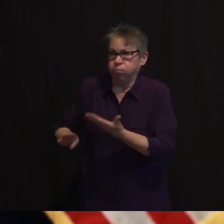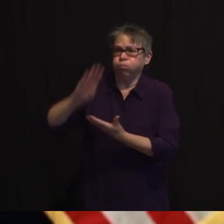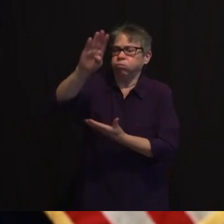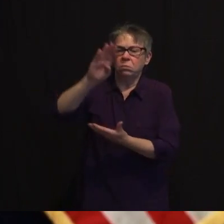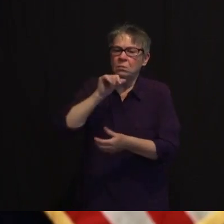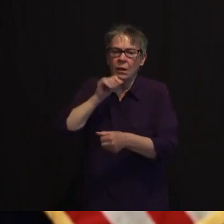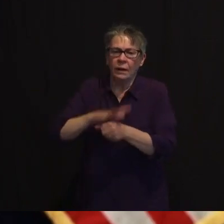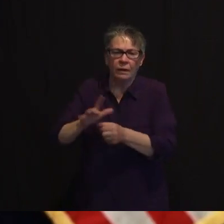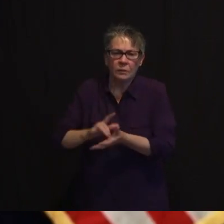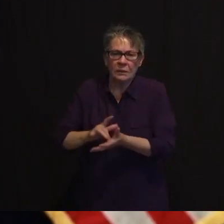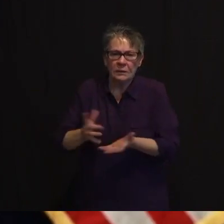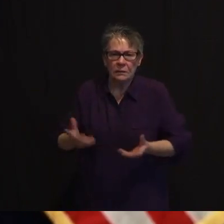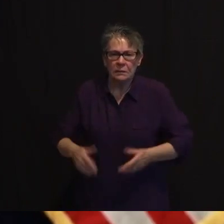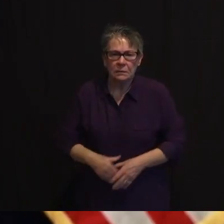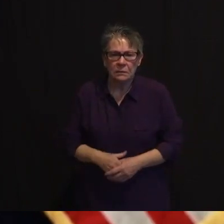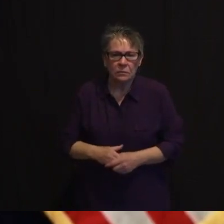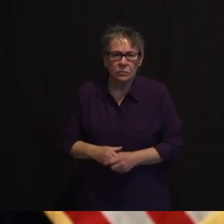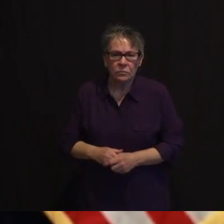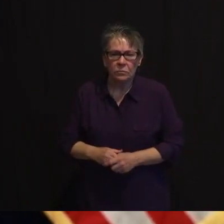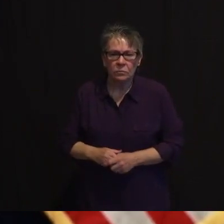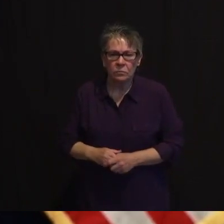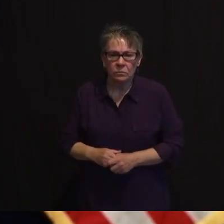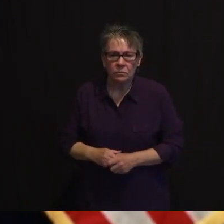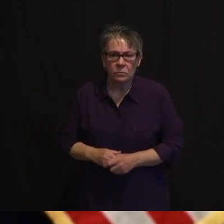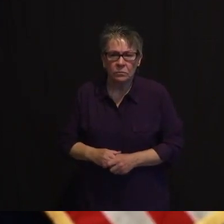on their own have a second and